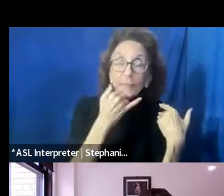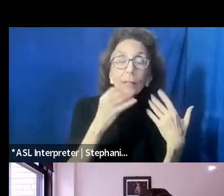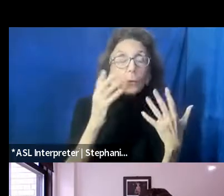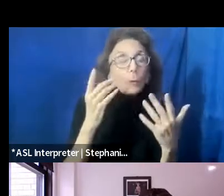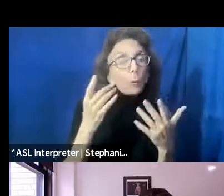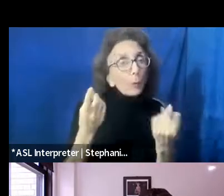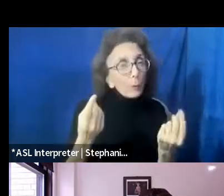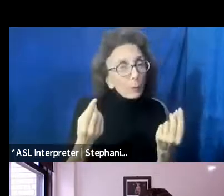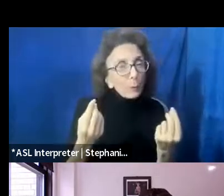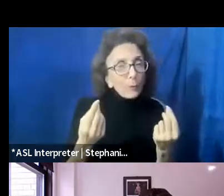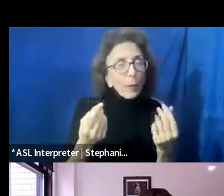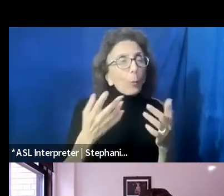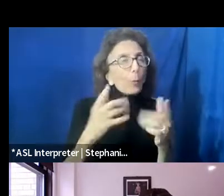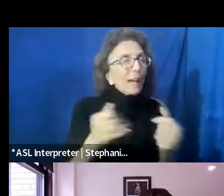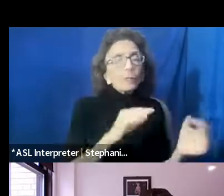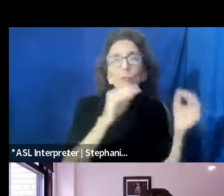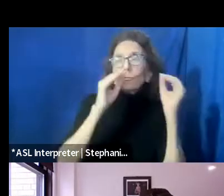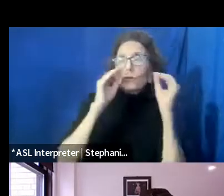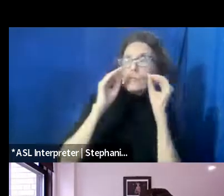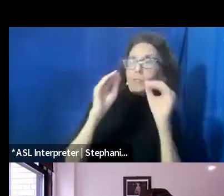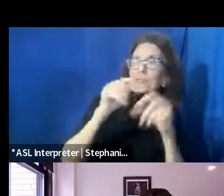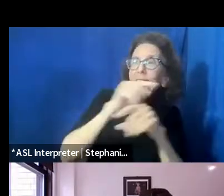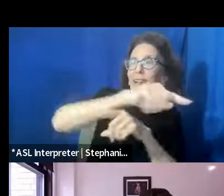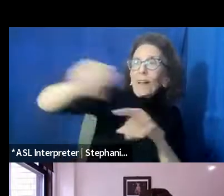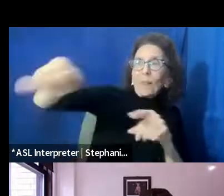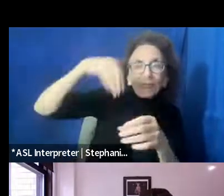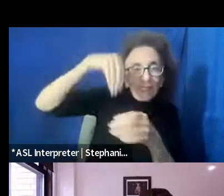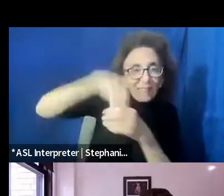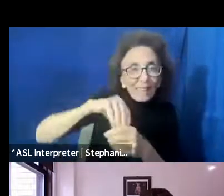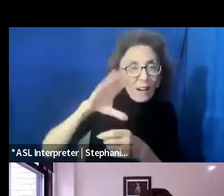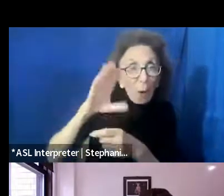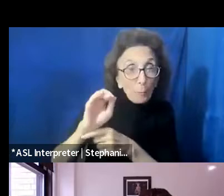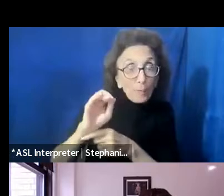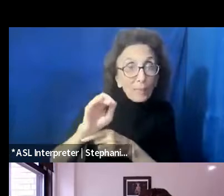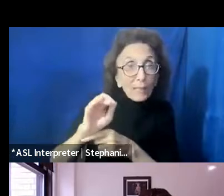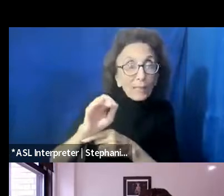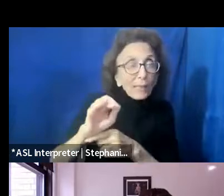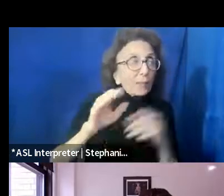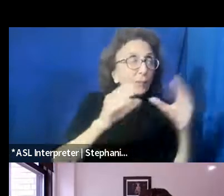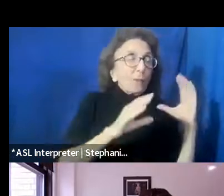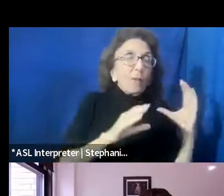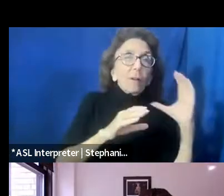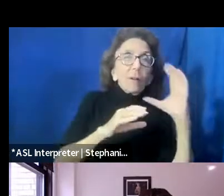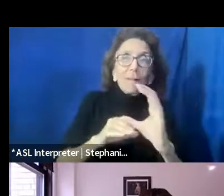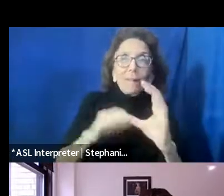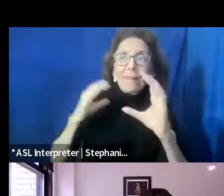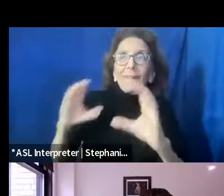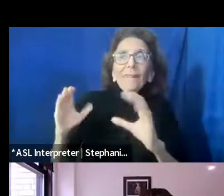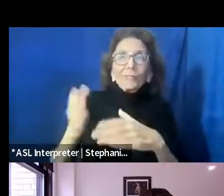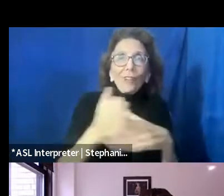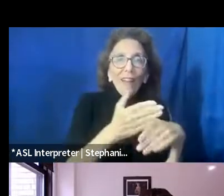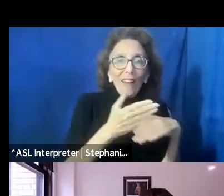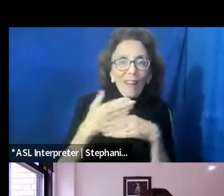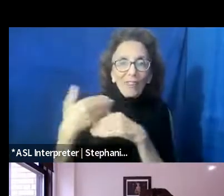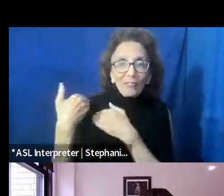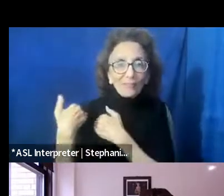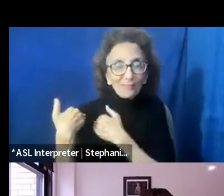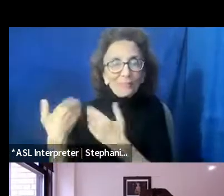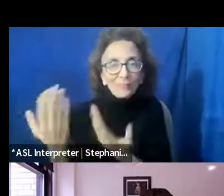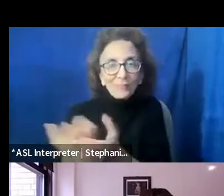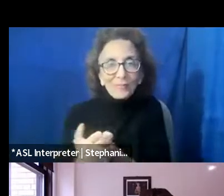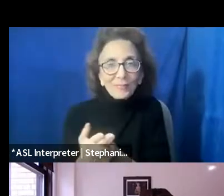of like training then other ensemble members to do some of the work that we do. And a